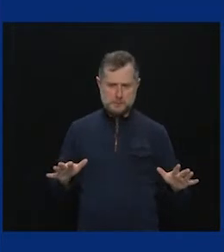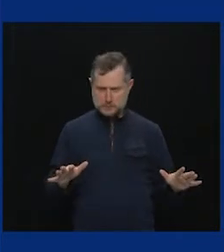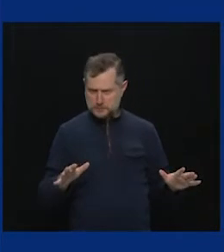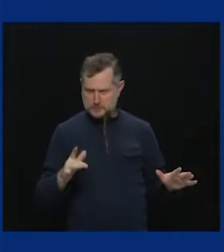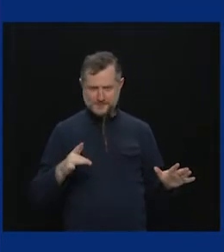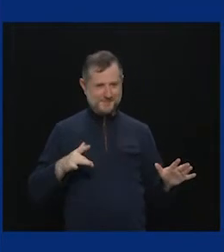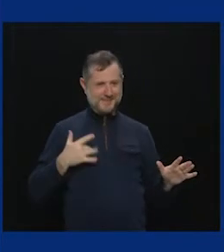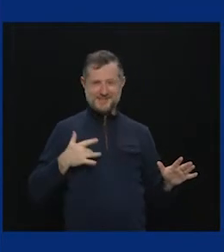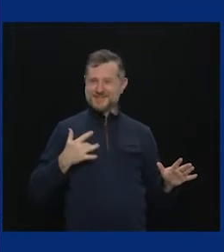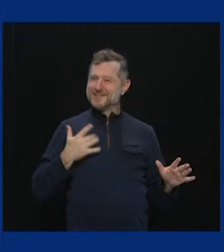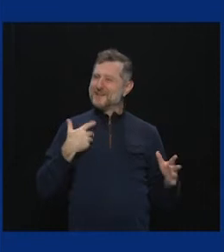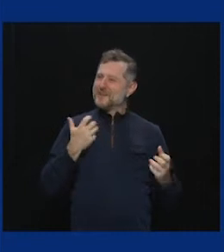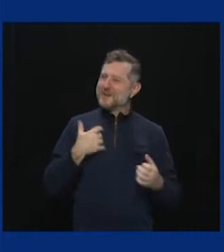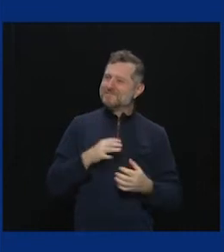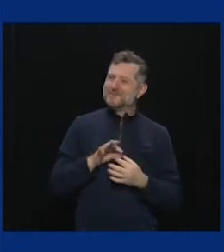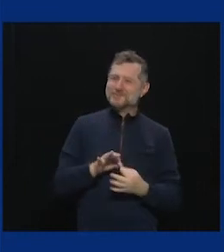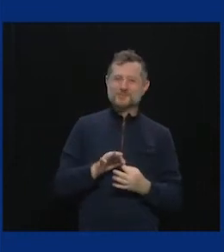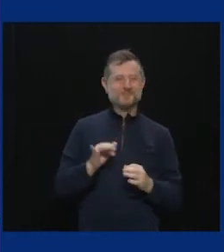part of the family.